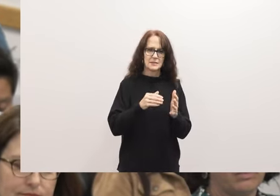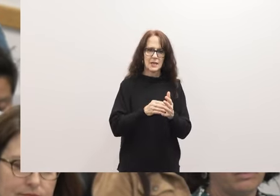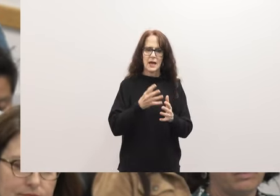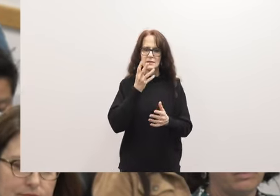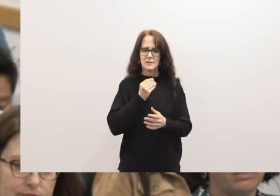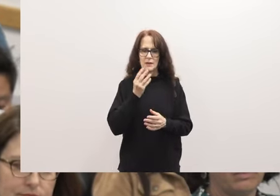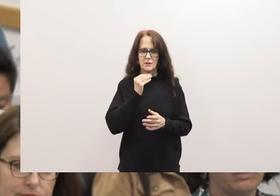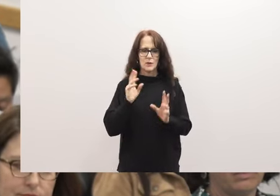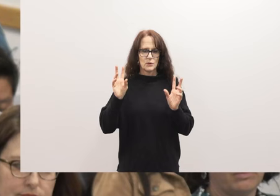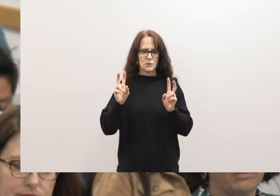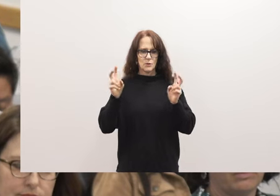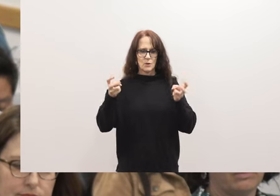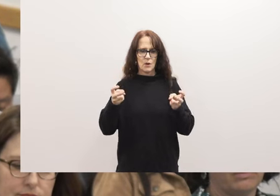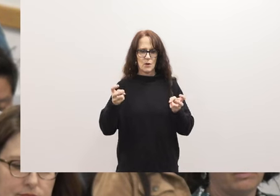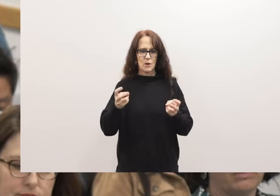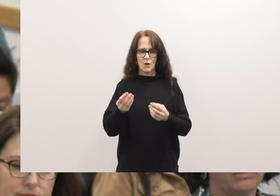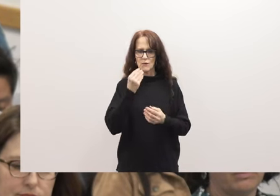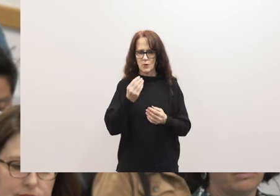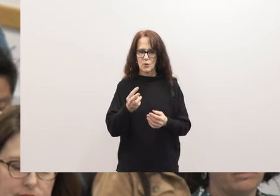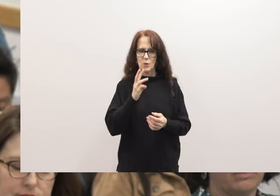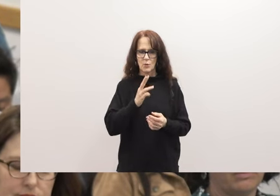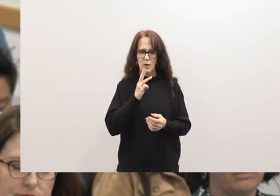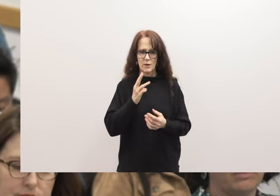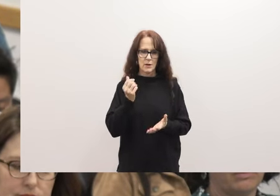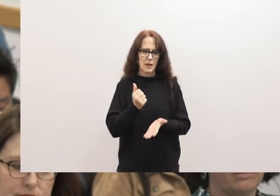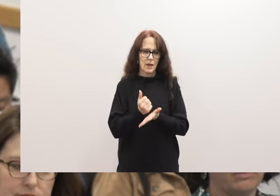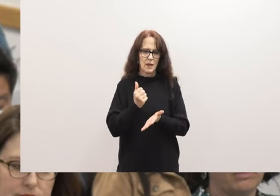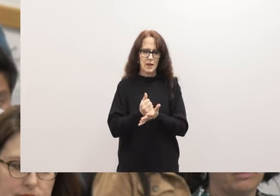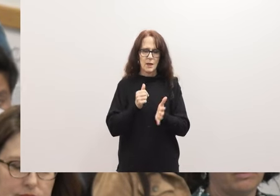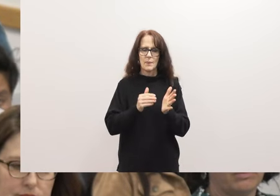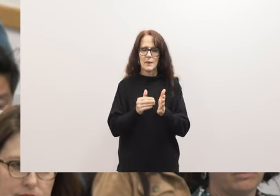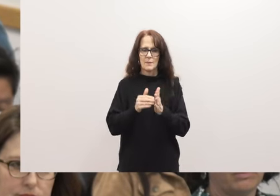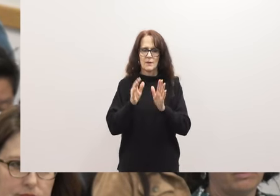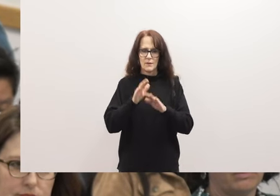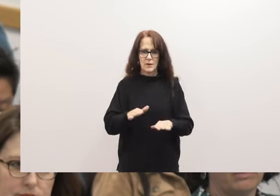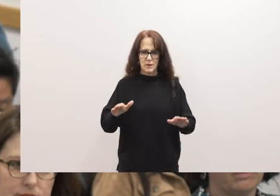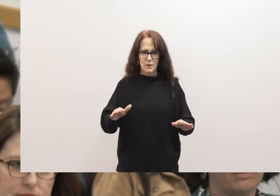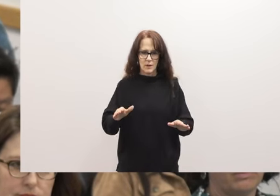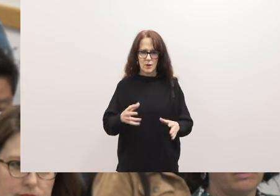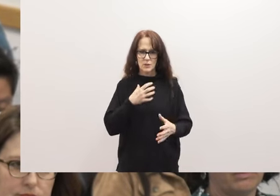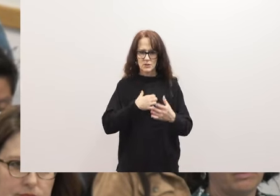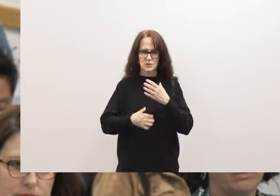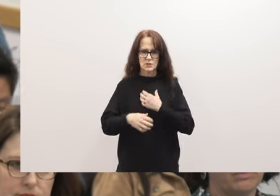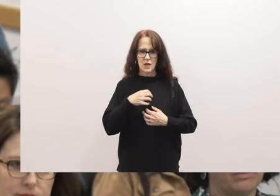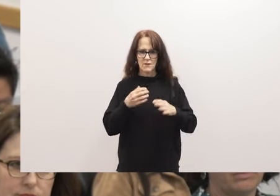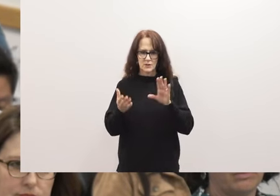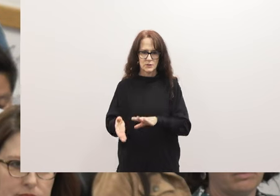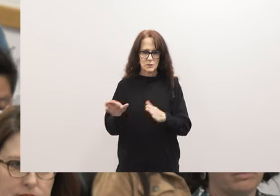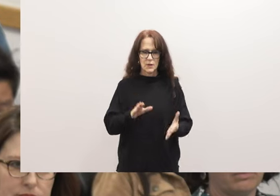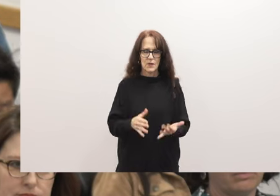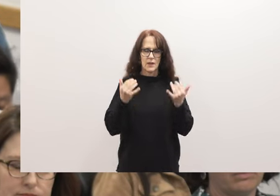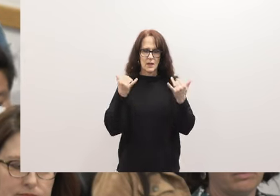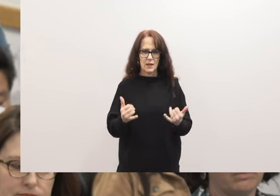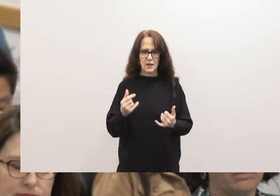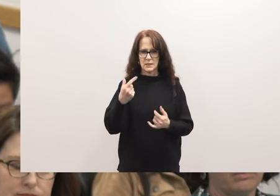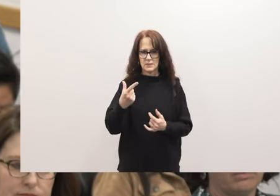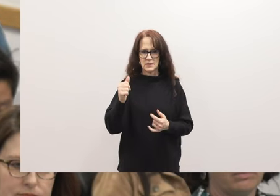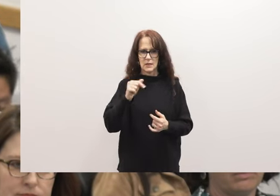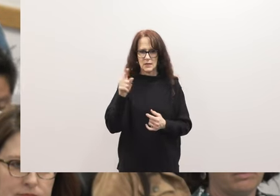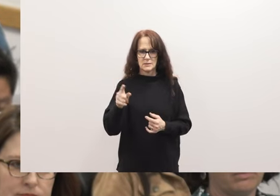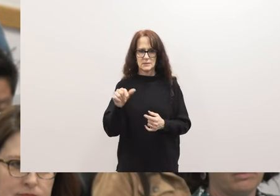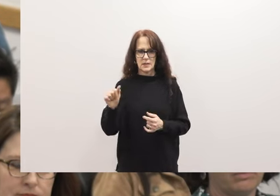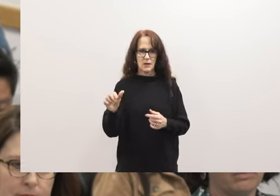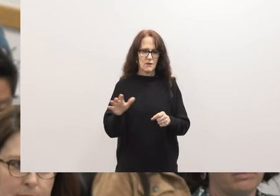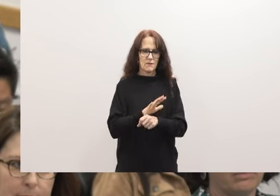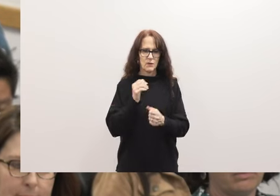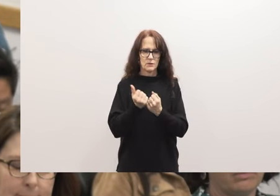to call for food, water, and aid to the millions of children who are literally starving to death right now in Gaza with the